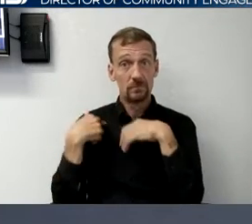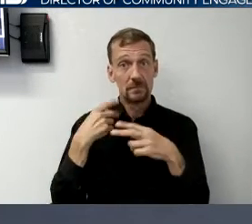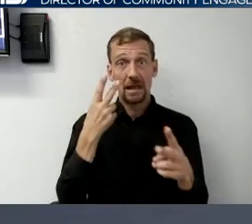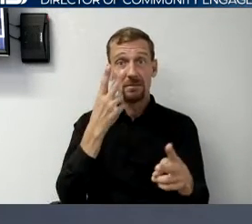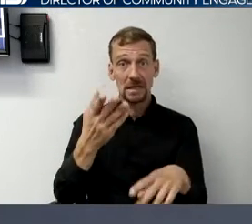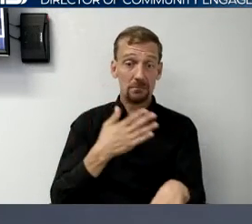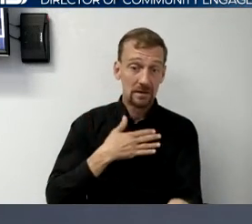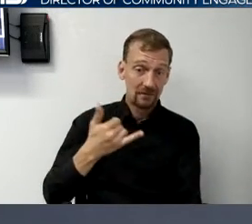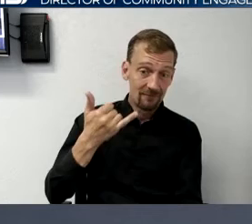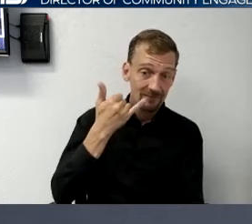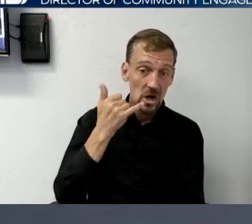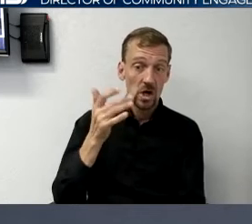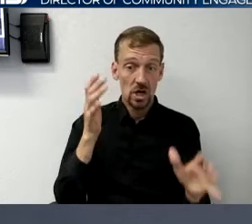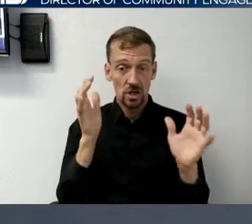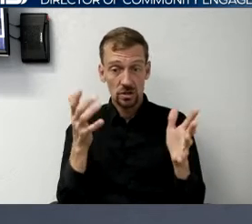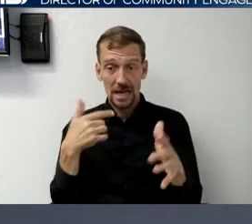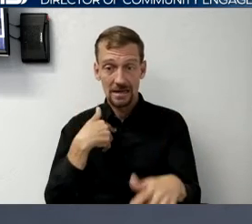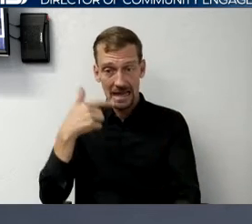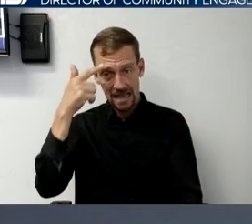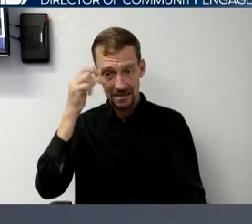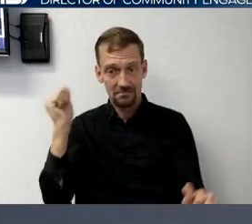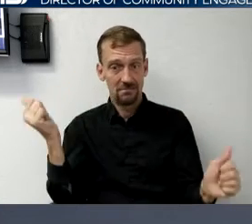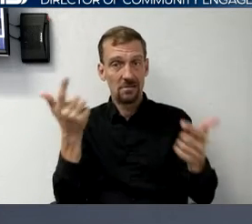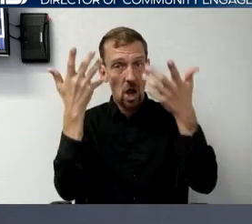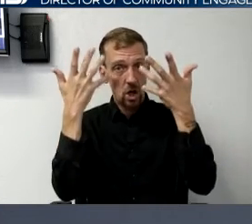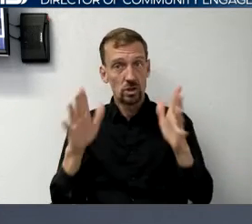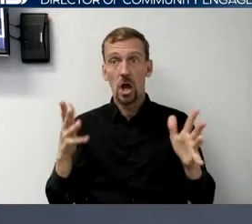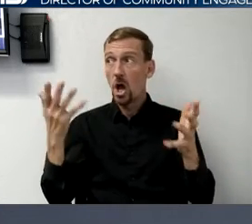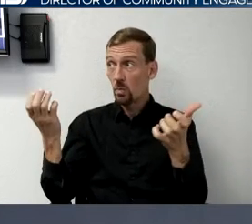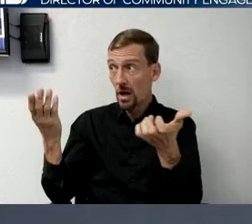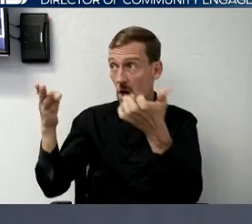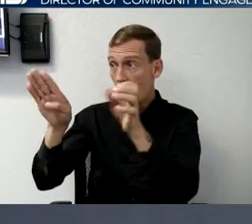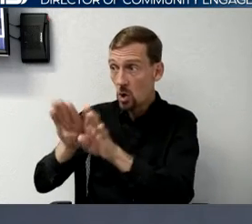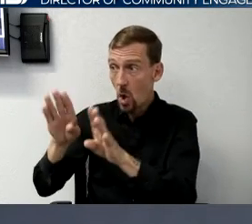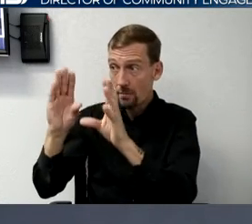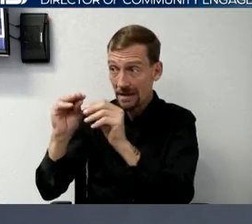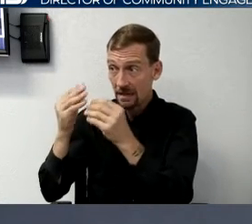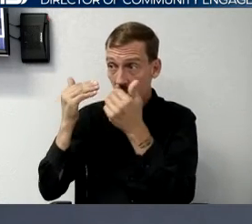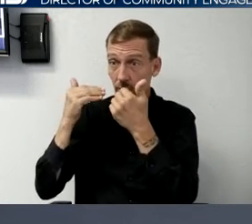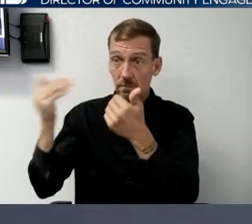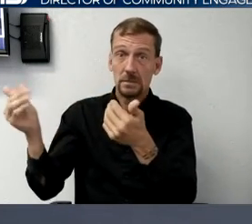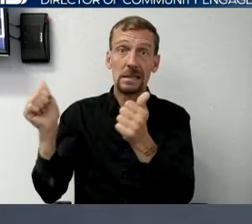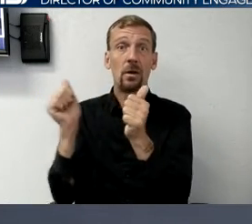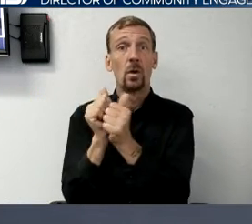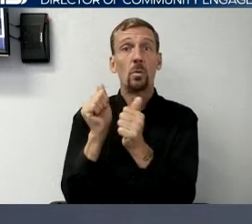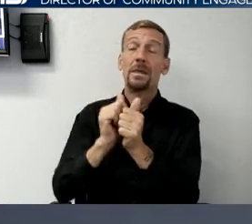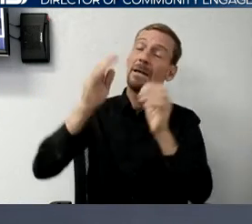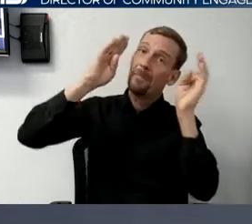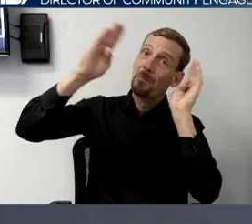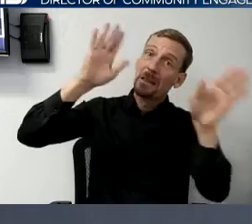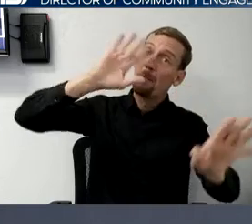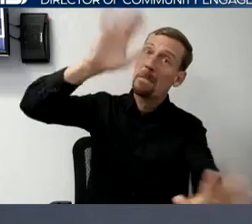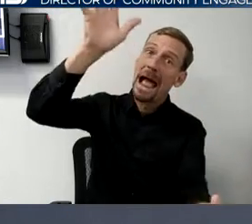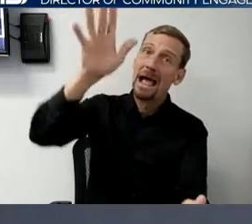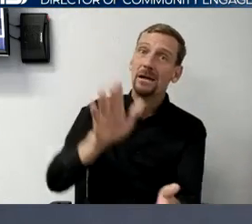my phone and the chat, so I think we are done. So would you like to close this meeting with a farewell?